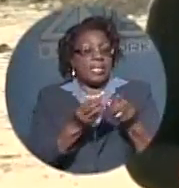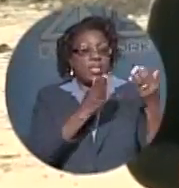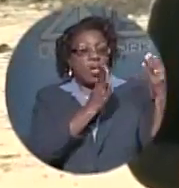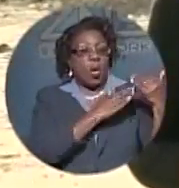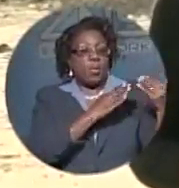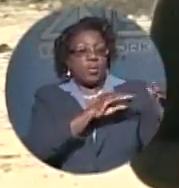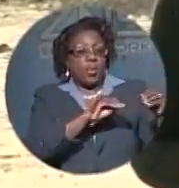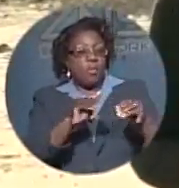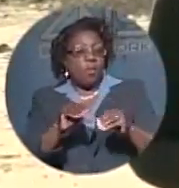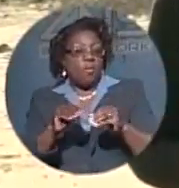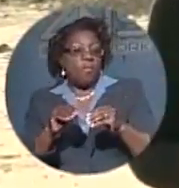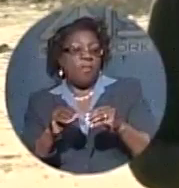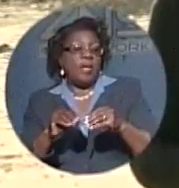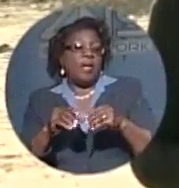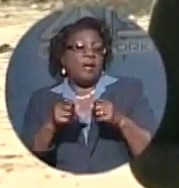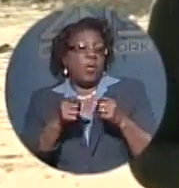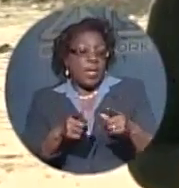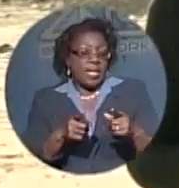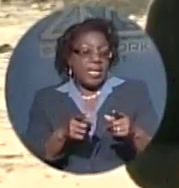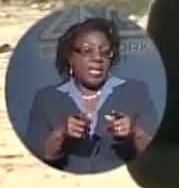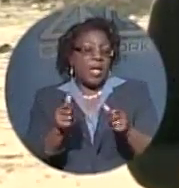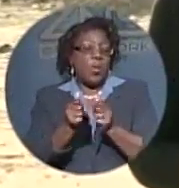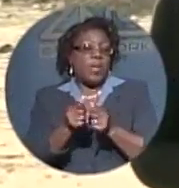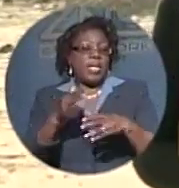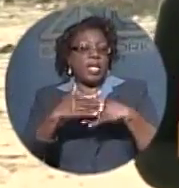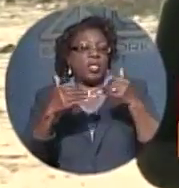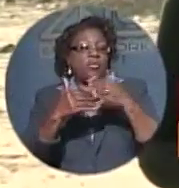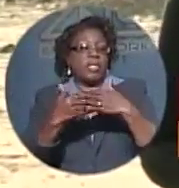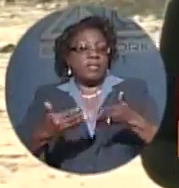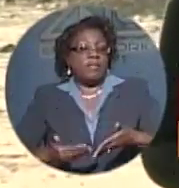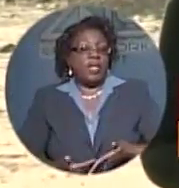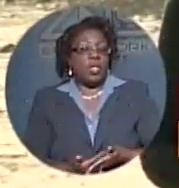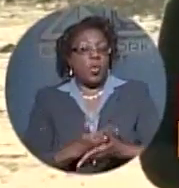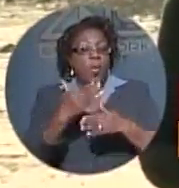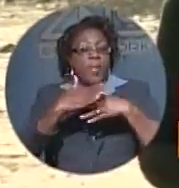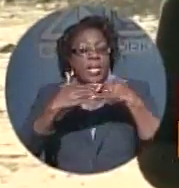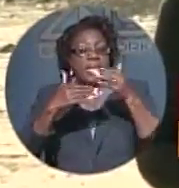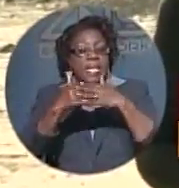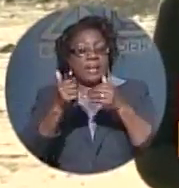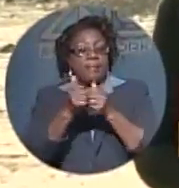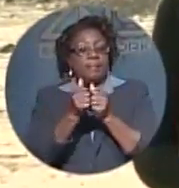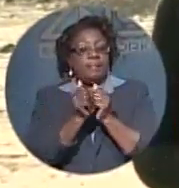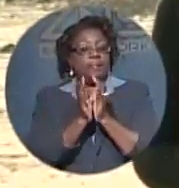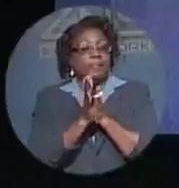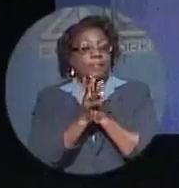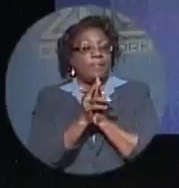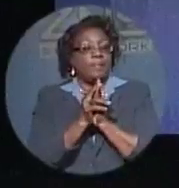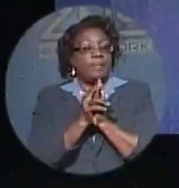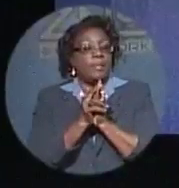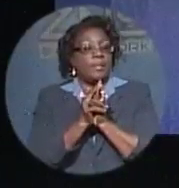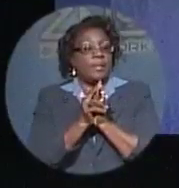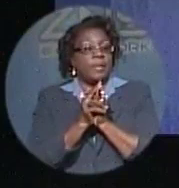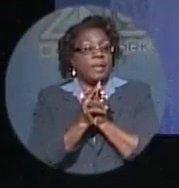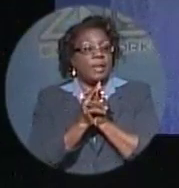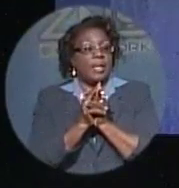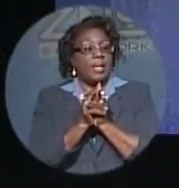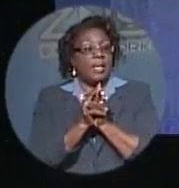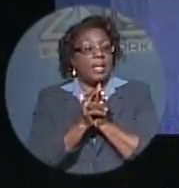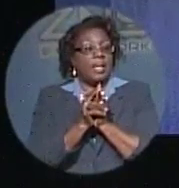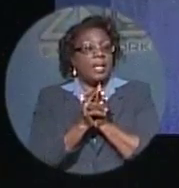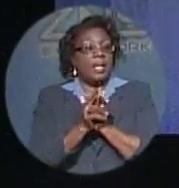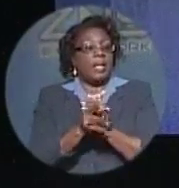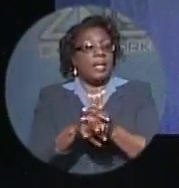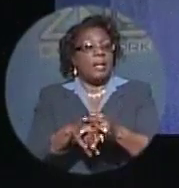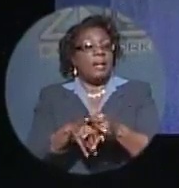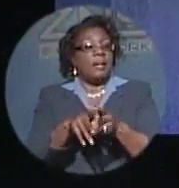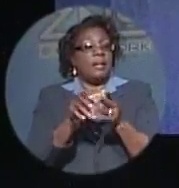move full speed ahead with construction for the new site. Cyan Thompson, ZNS News. The Florida media